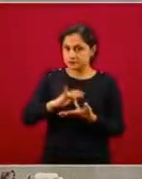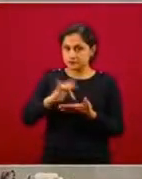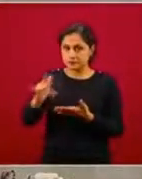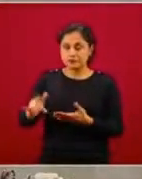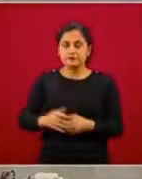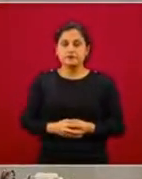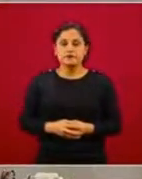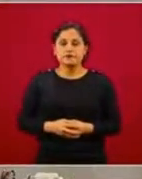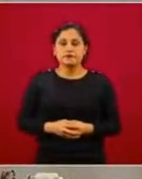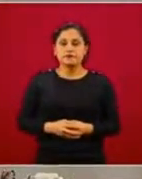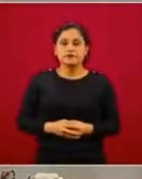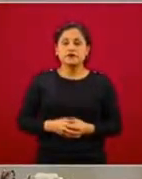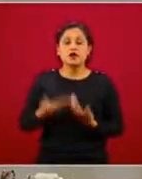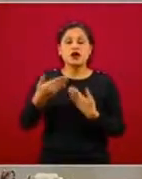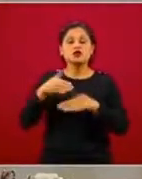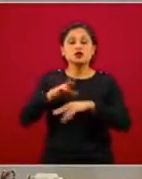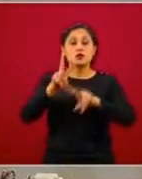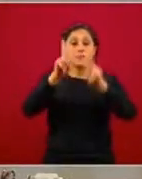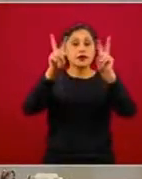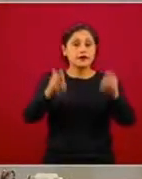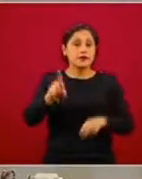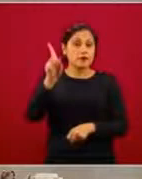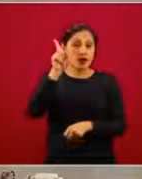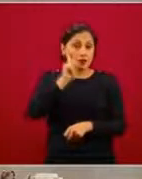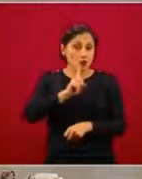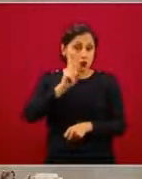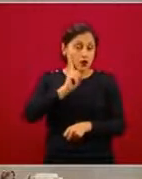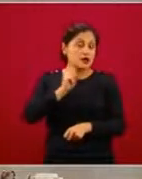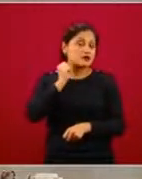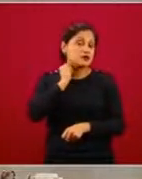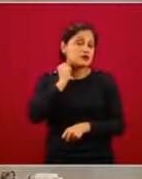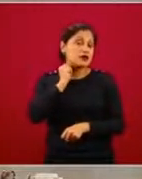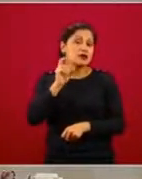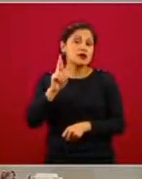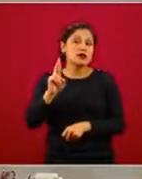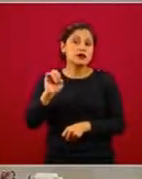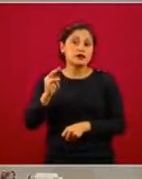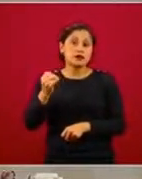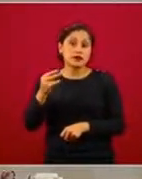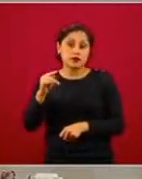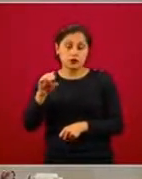time. Well, with respect to Senator Reynosa,